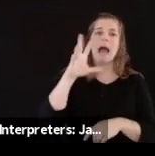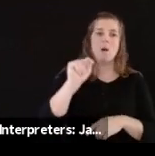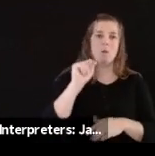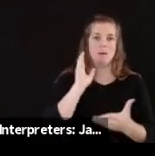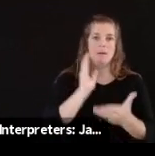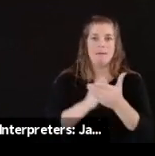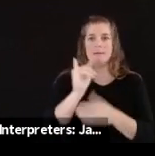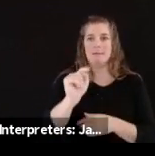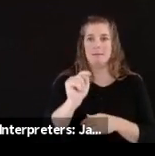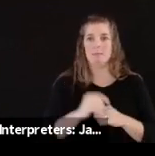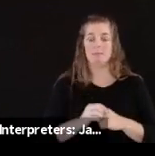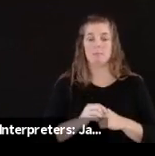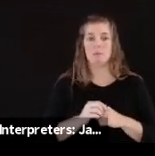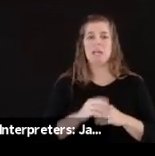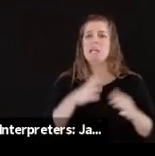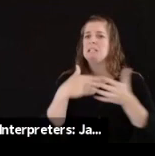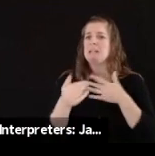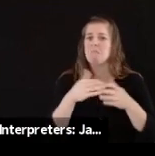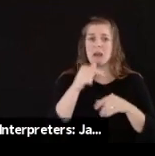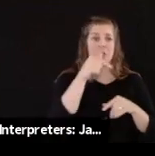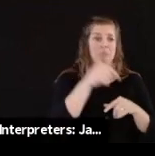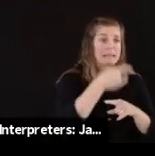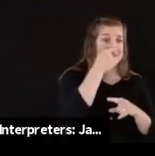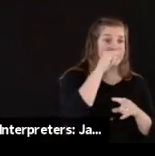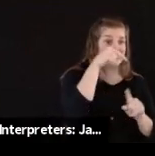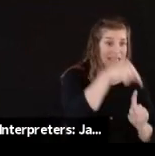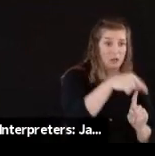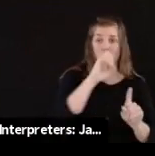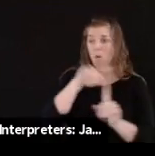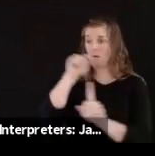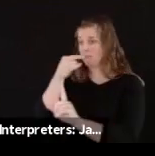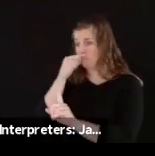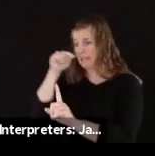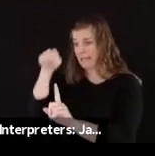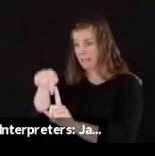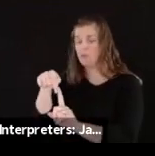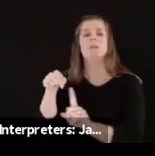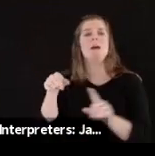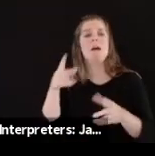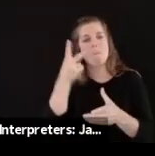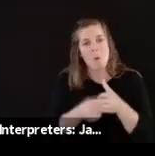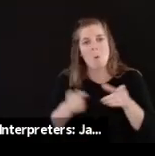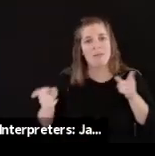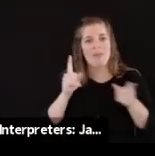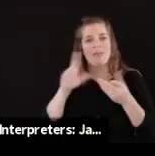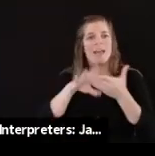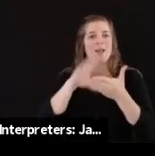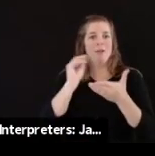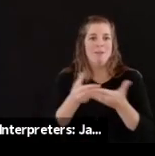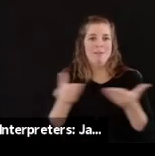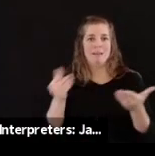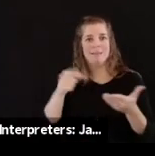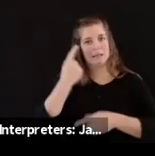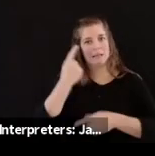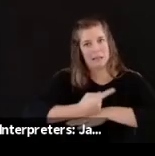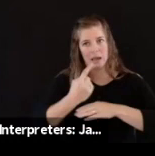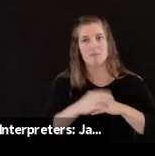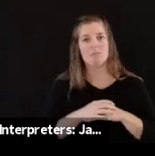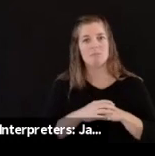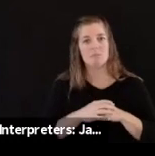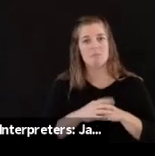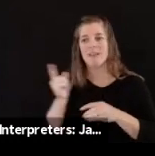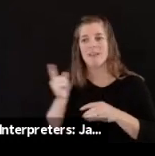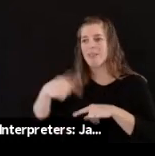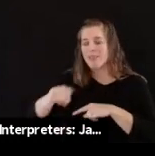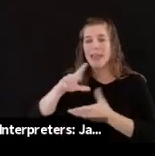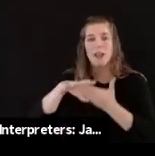they chose to spend the afternoon, our kids learned valuable lessons that day. They learned that the adults in their lives would